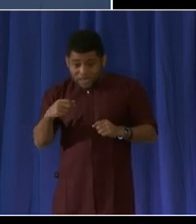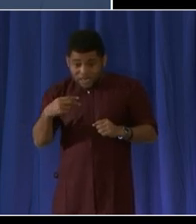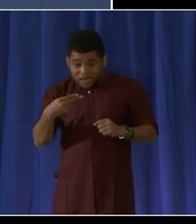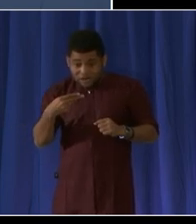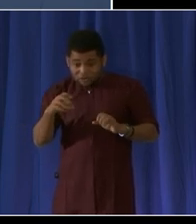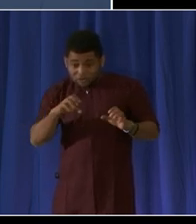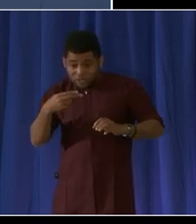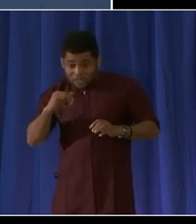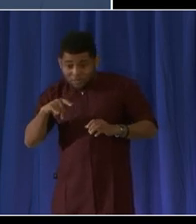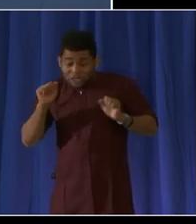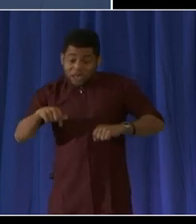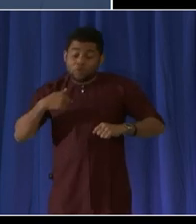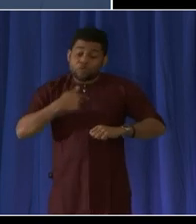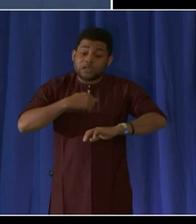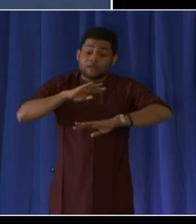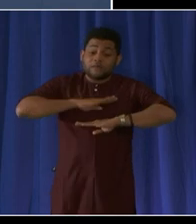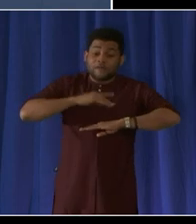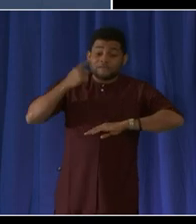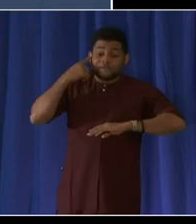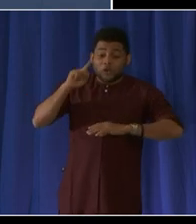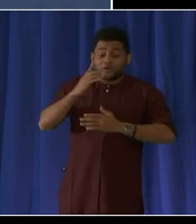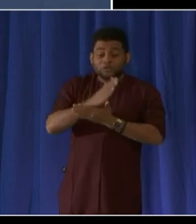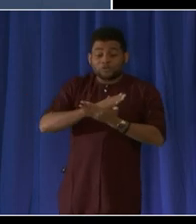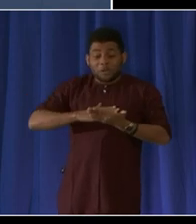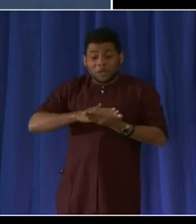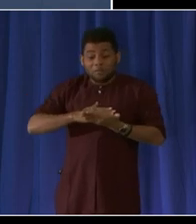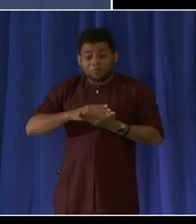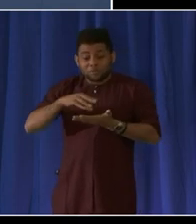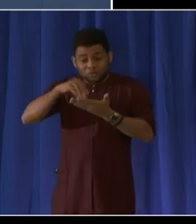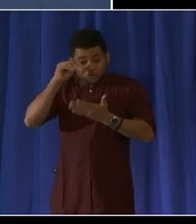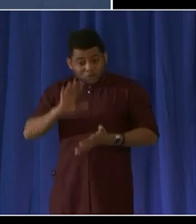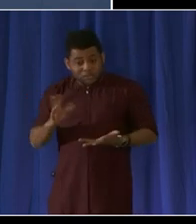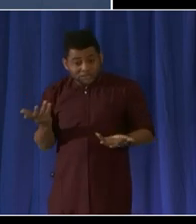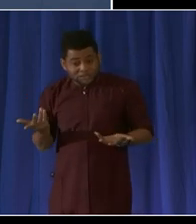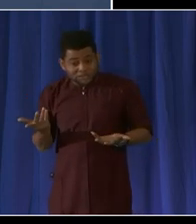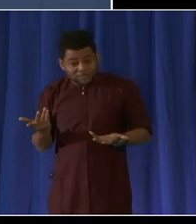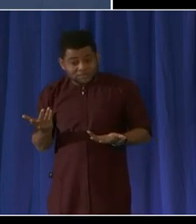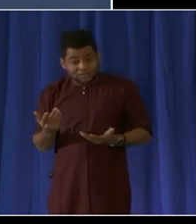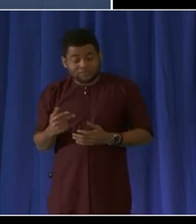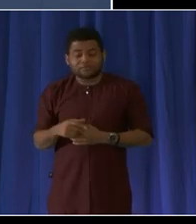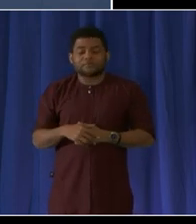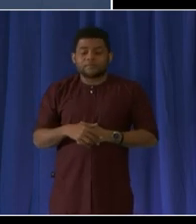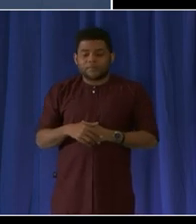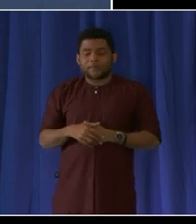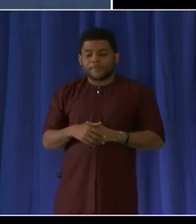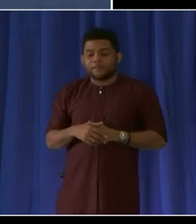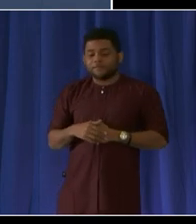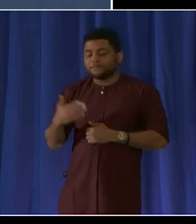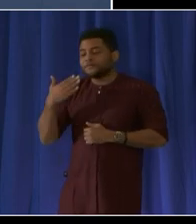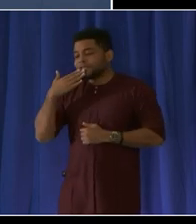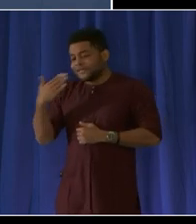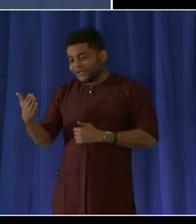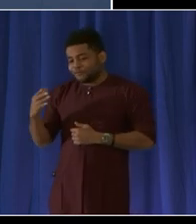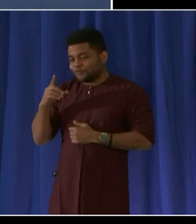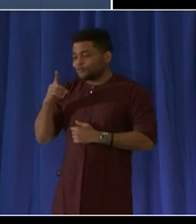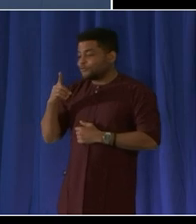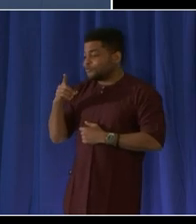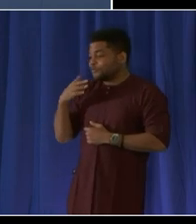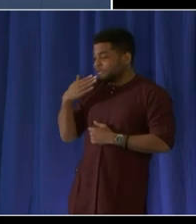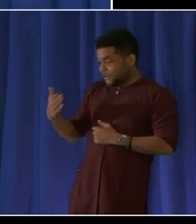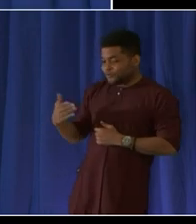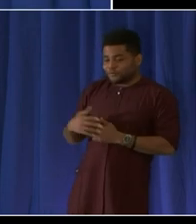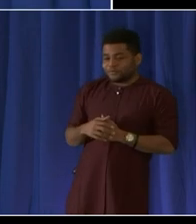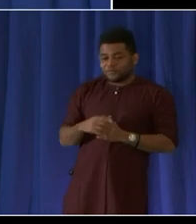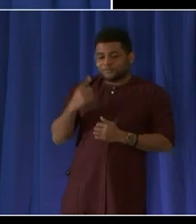or can we accommodate for some students? Thank you for your question. We're happy to support